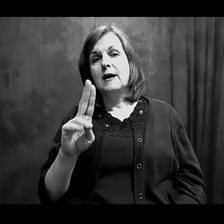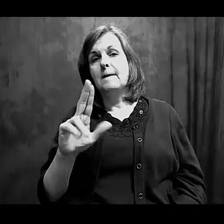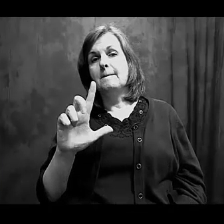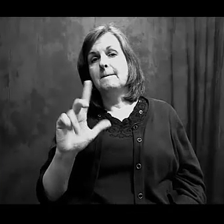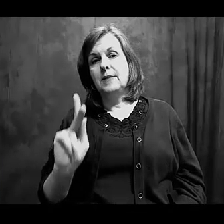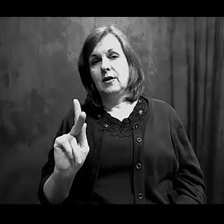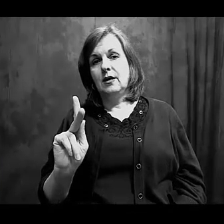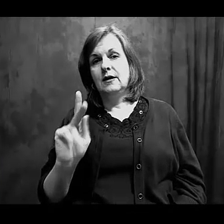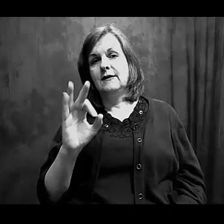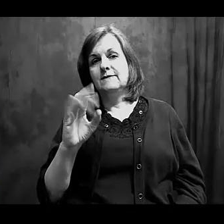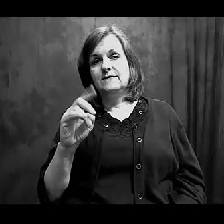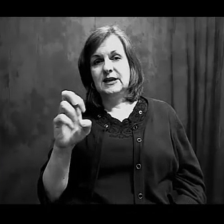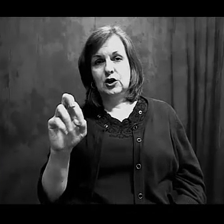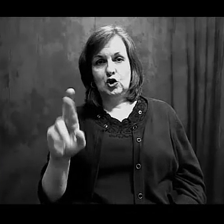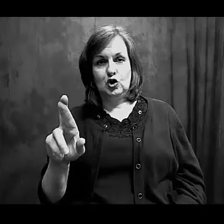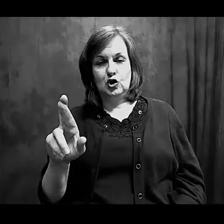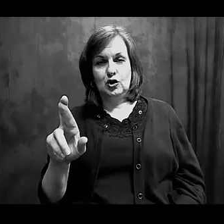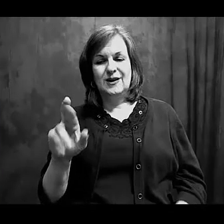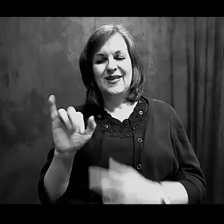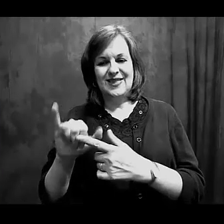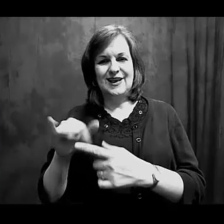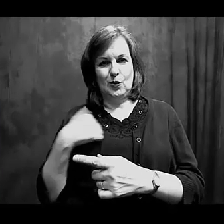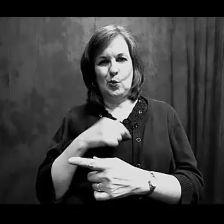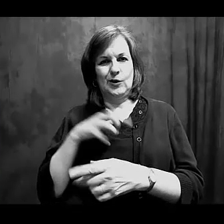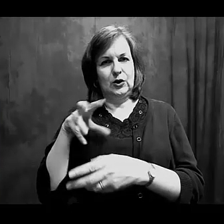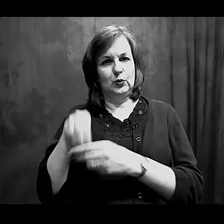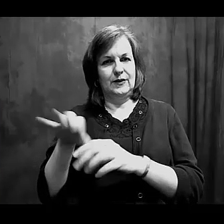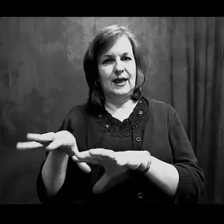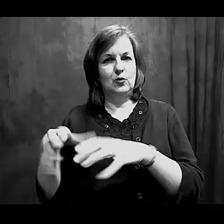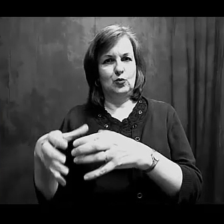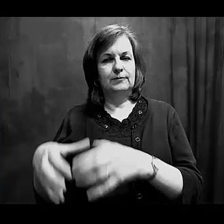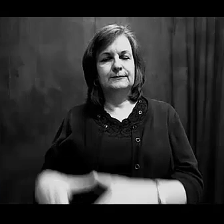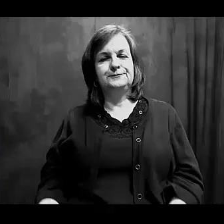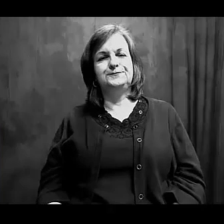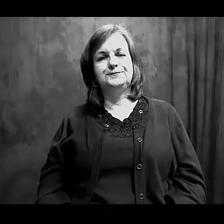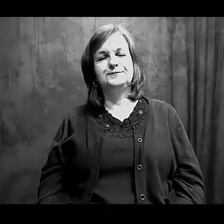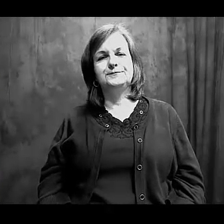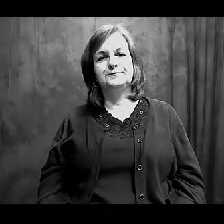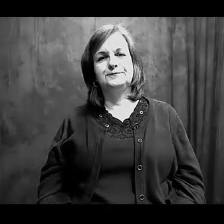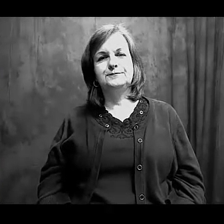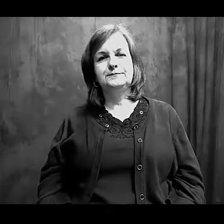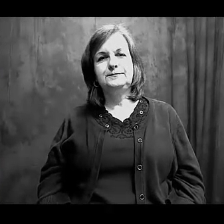And then bulk feeders. This is really where we fit.